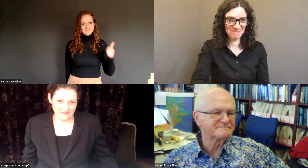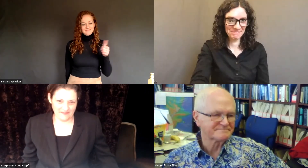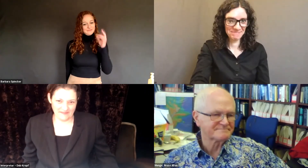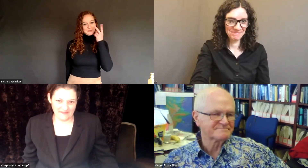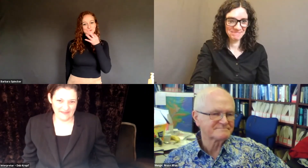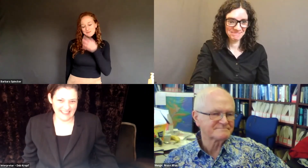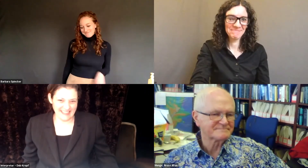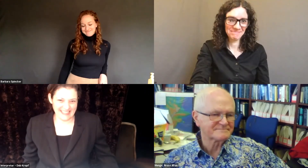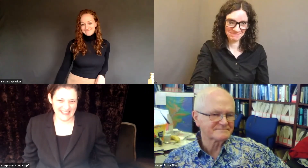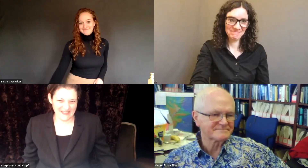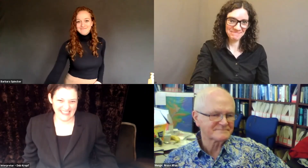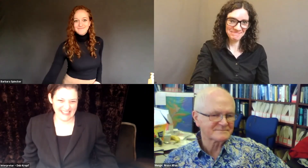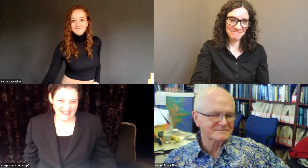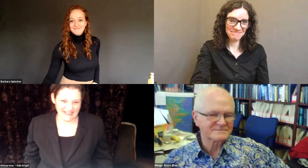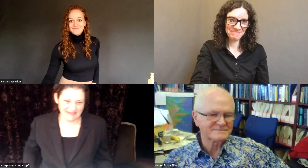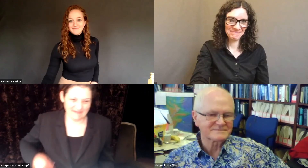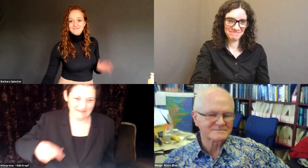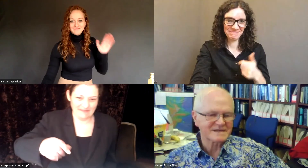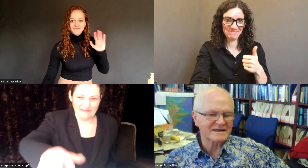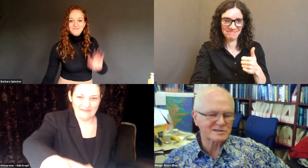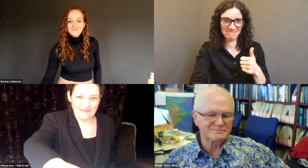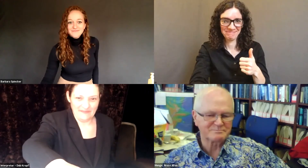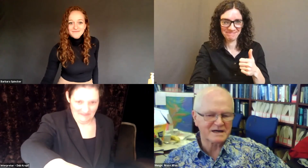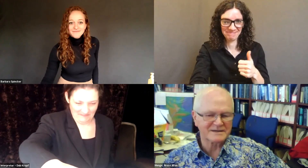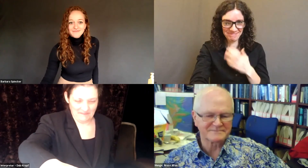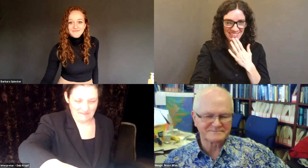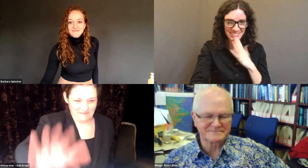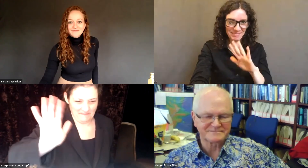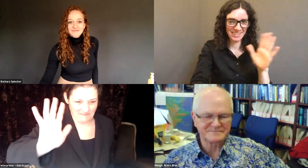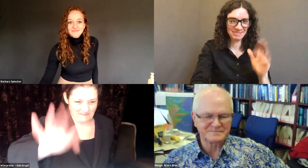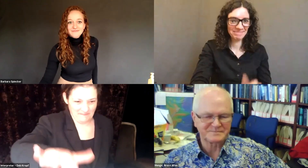right. Awesome. See you soon. Thanks. Bye.